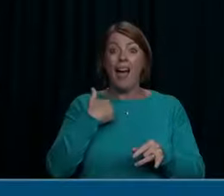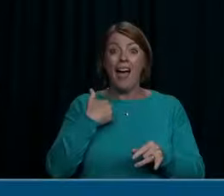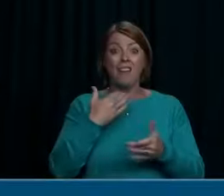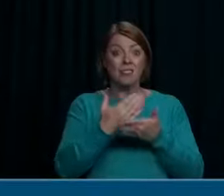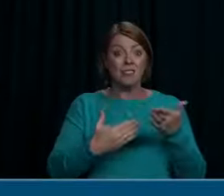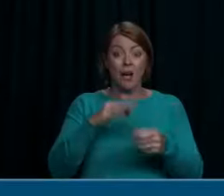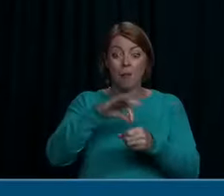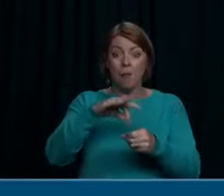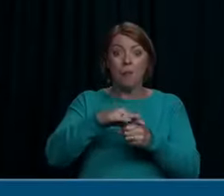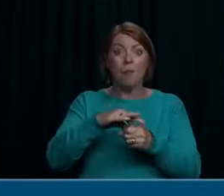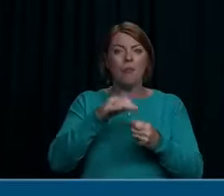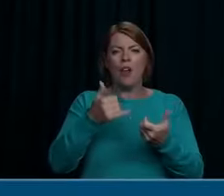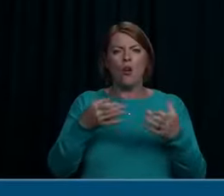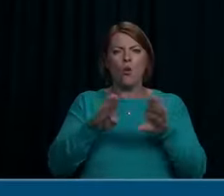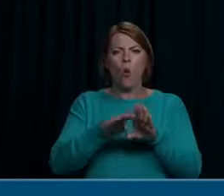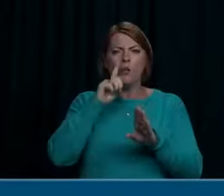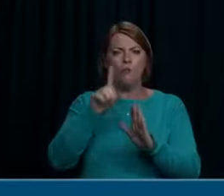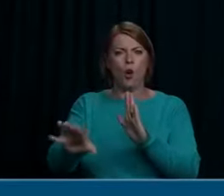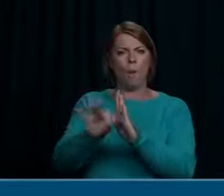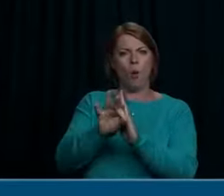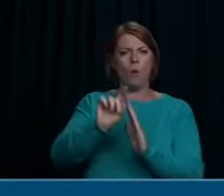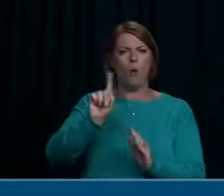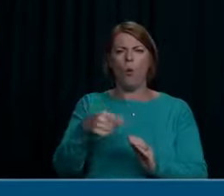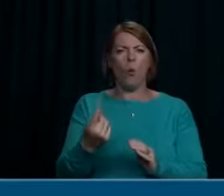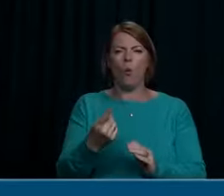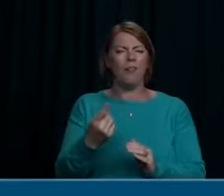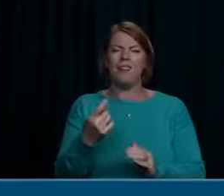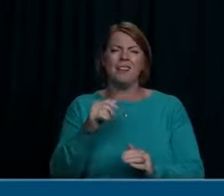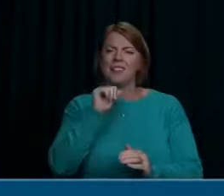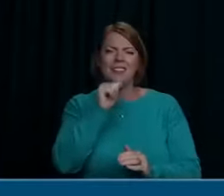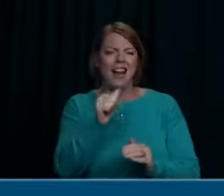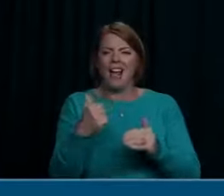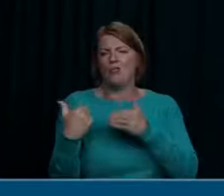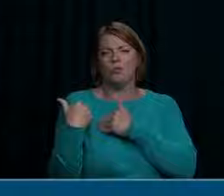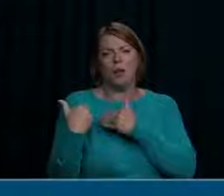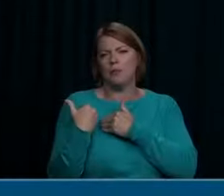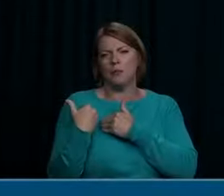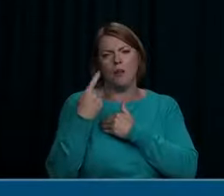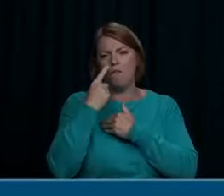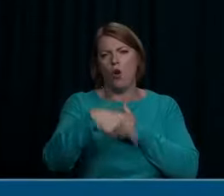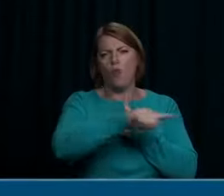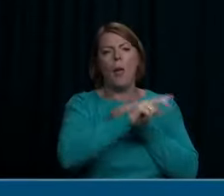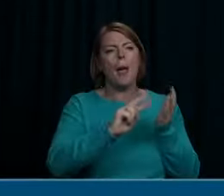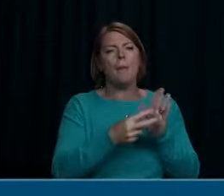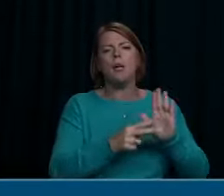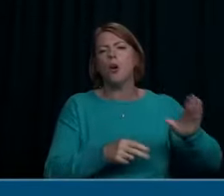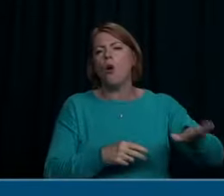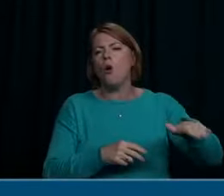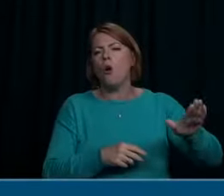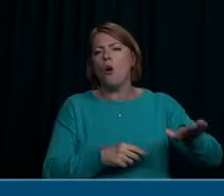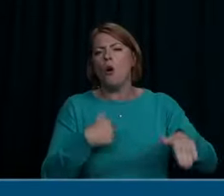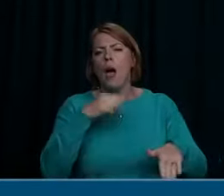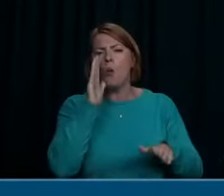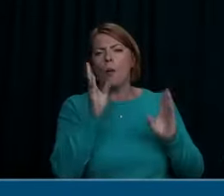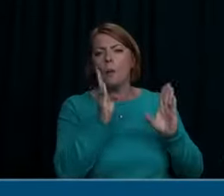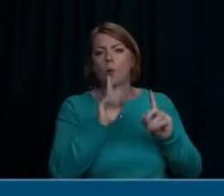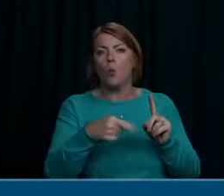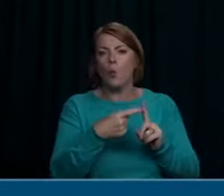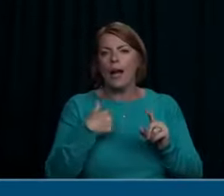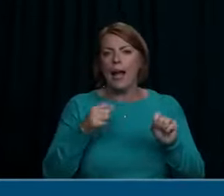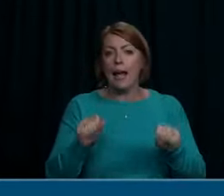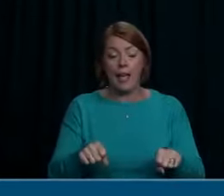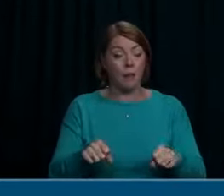only, that is not being responsible to your citizens. That's, hey, I'll get to you when I can. And I can tell you, from across